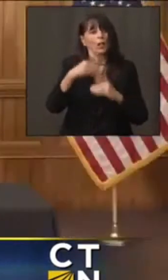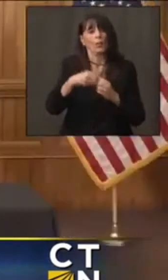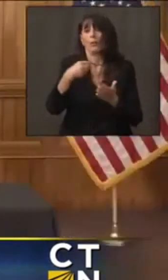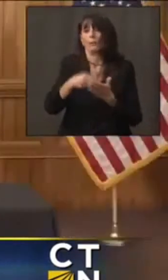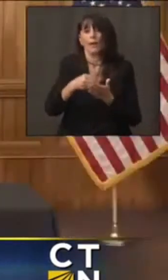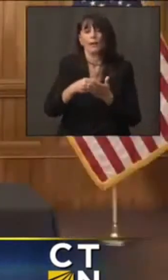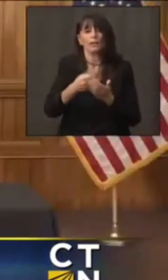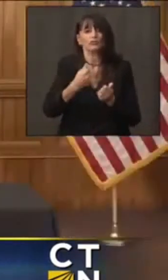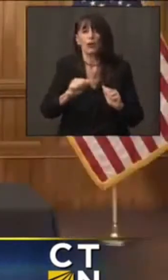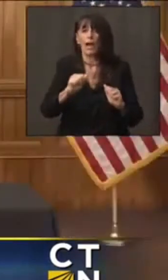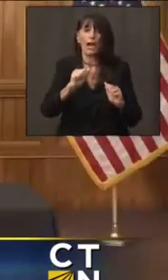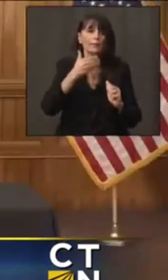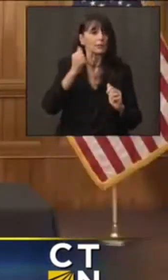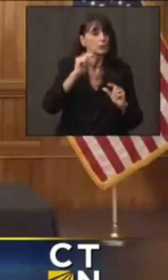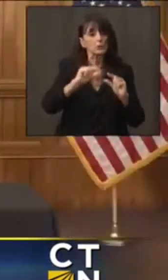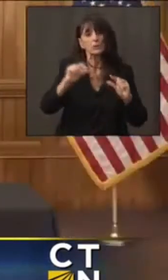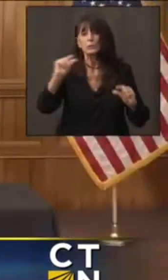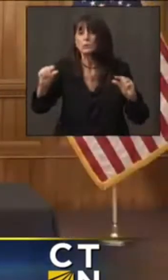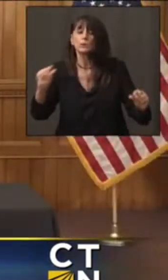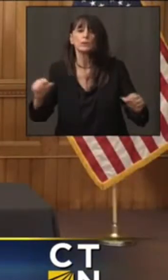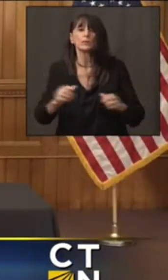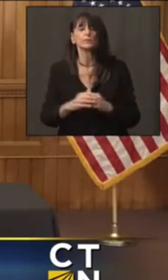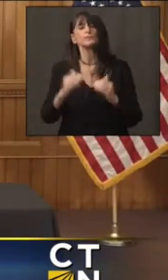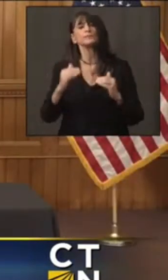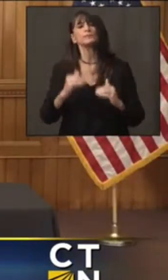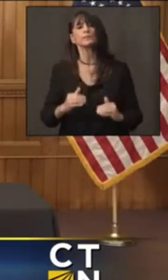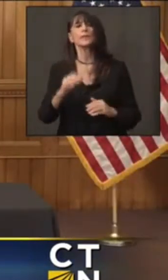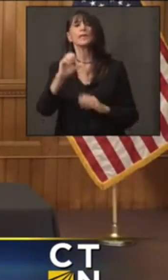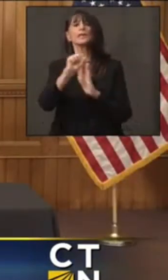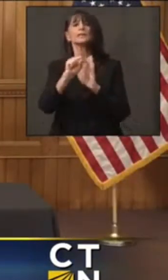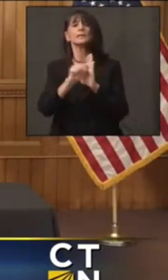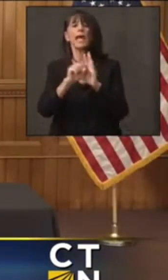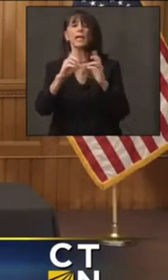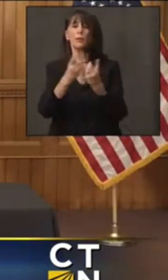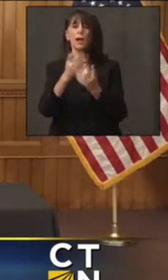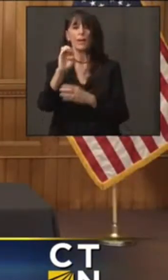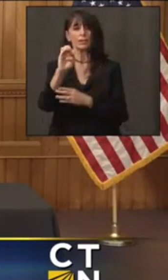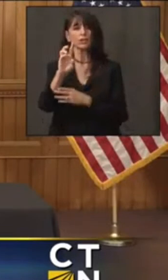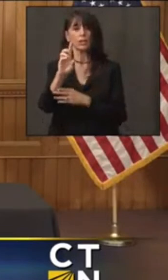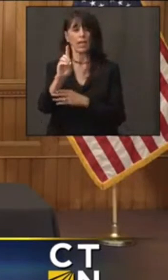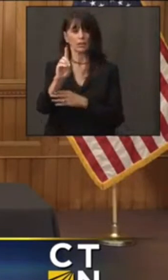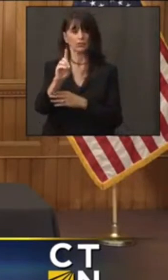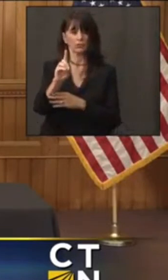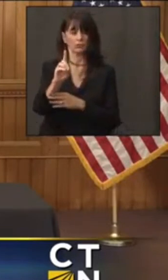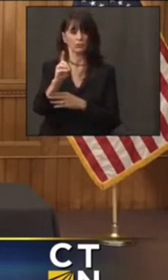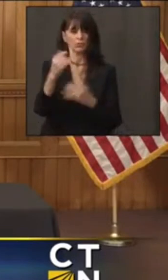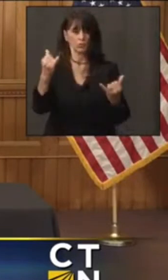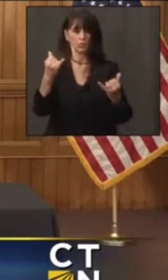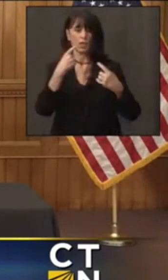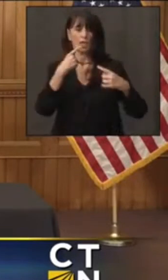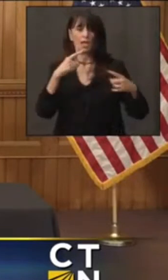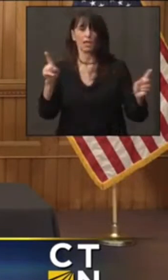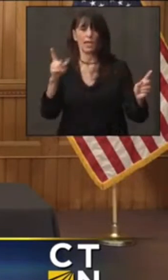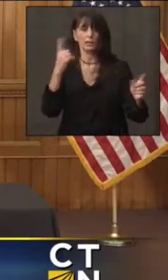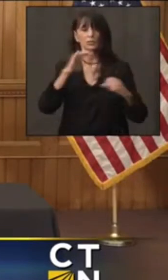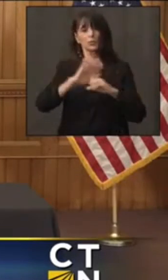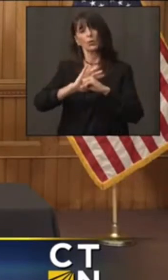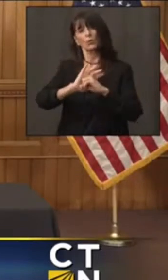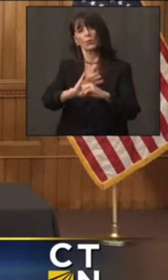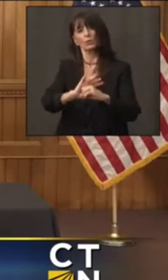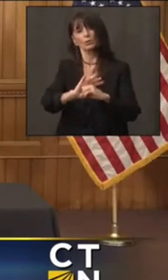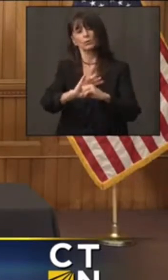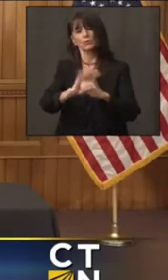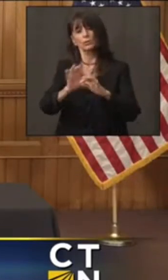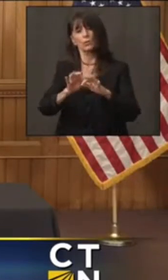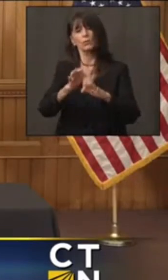Thanks. And also the State Department of Education, I guess today, said it's going to push the state tests back to